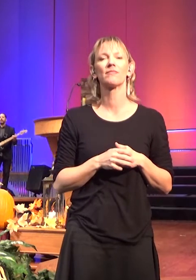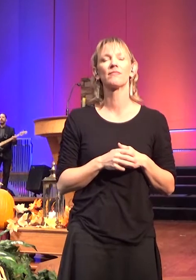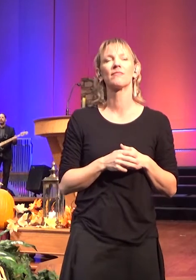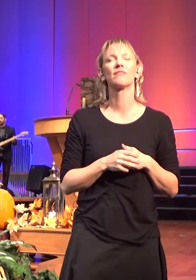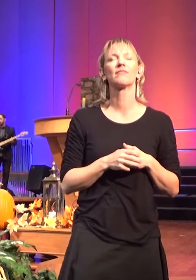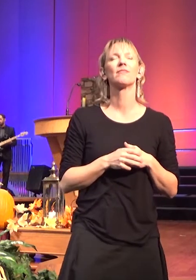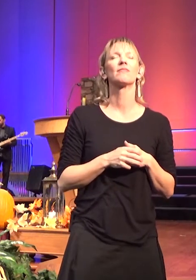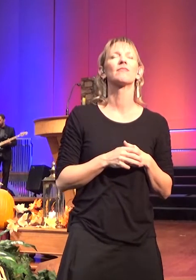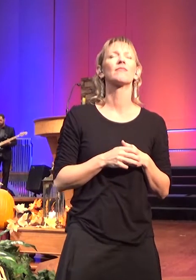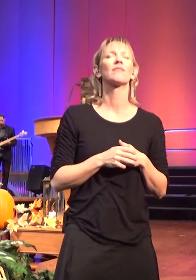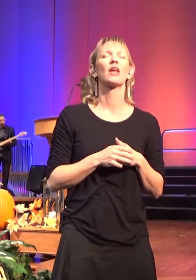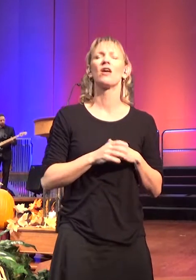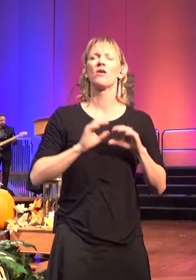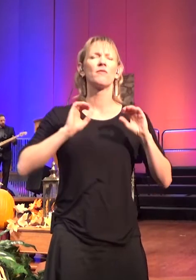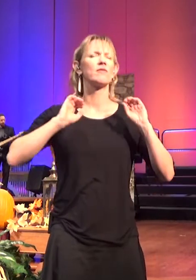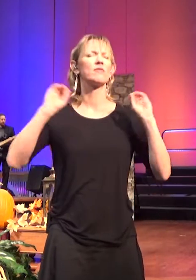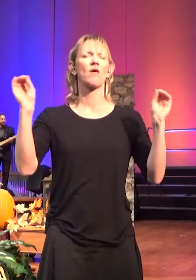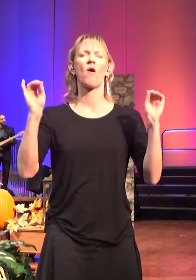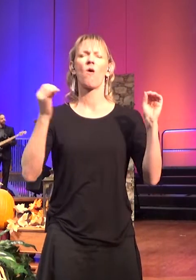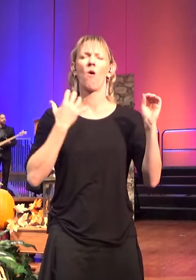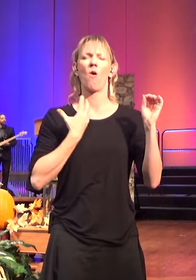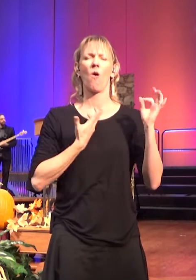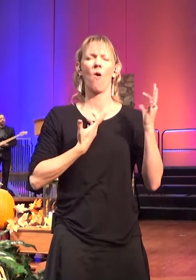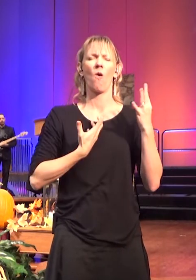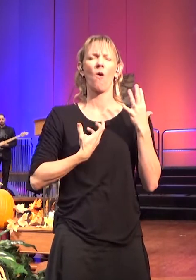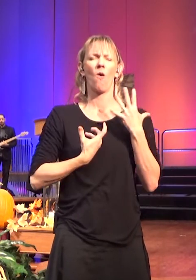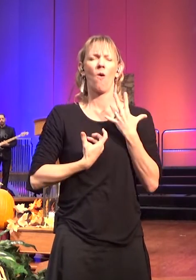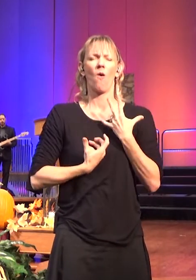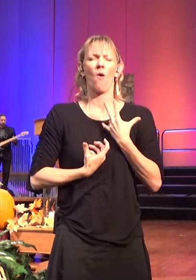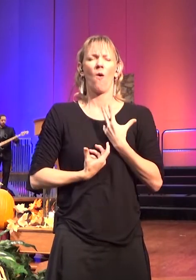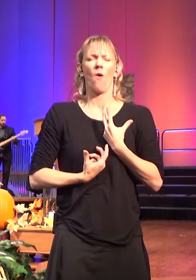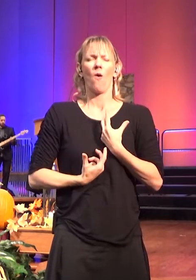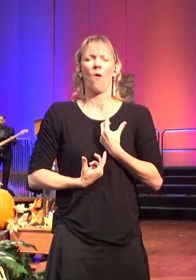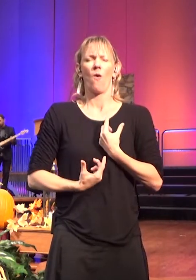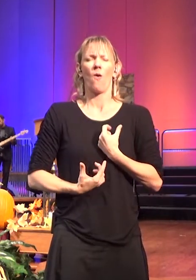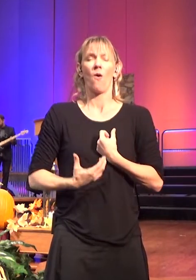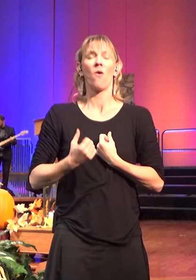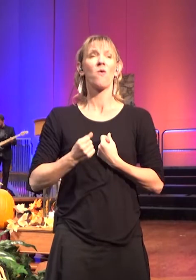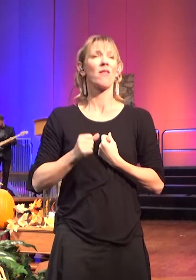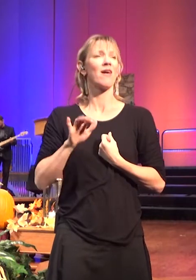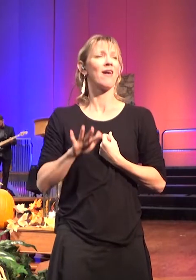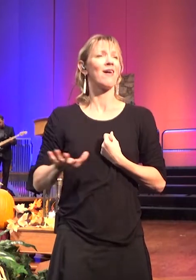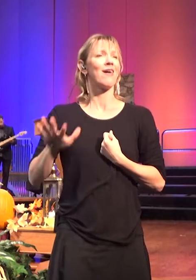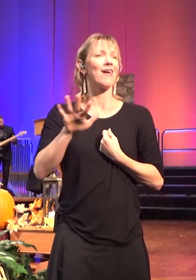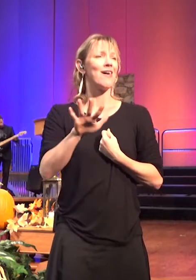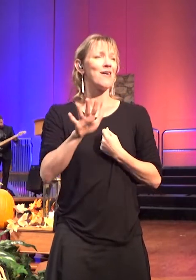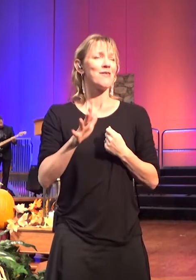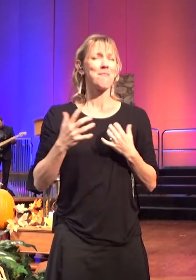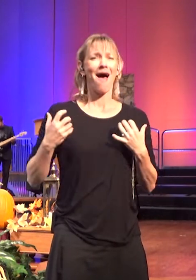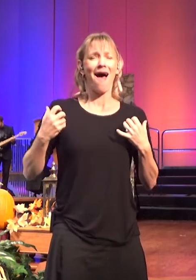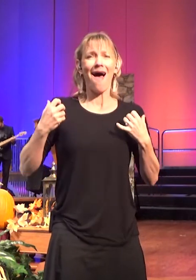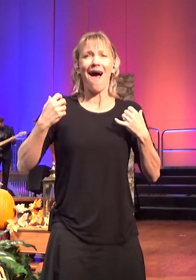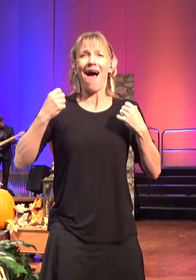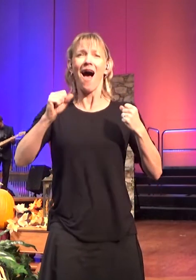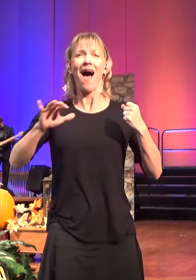There is no holding back the power in this room right